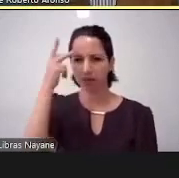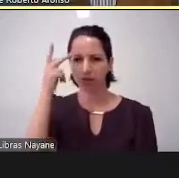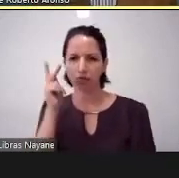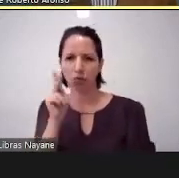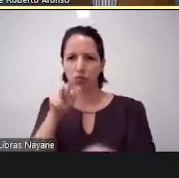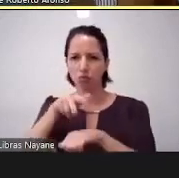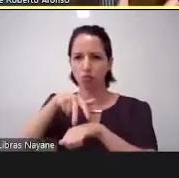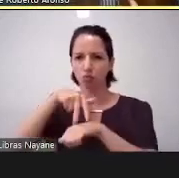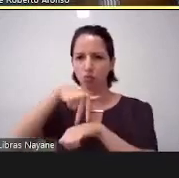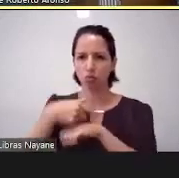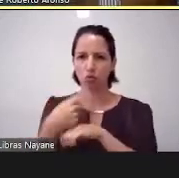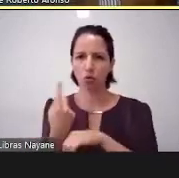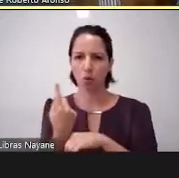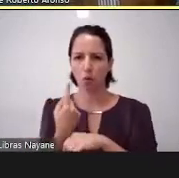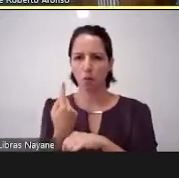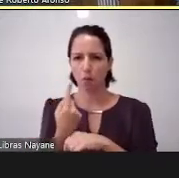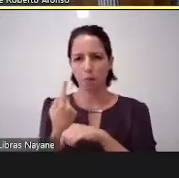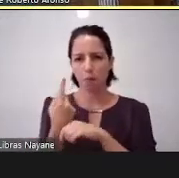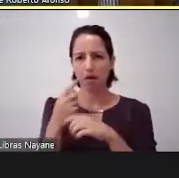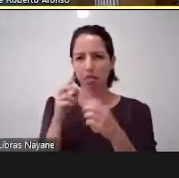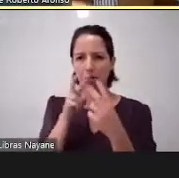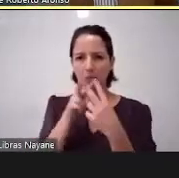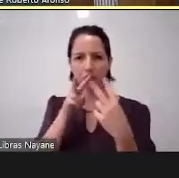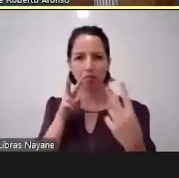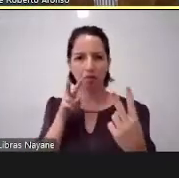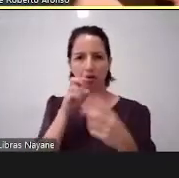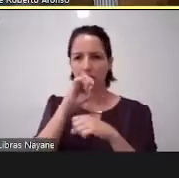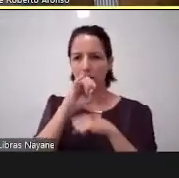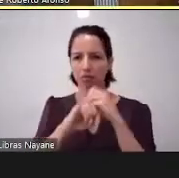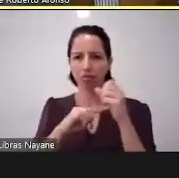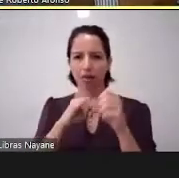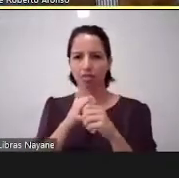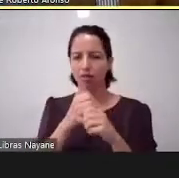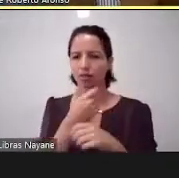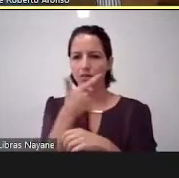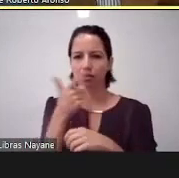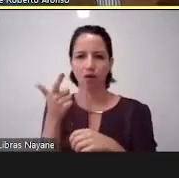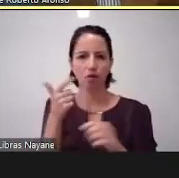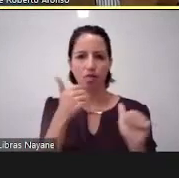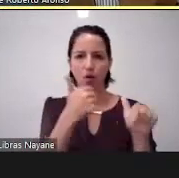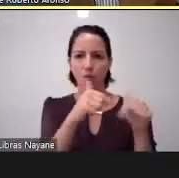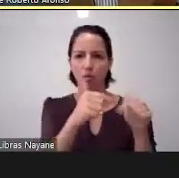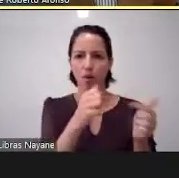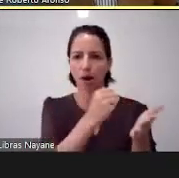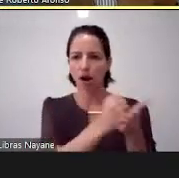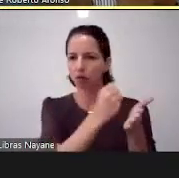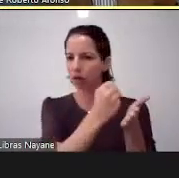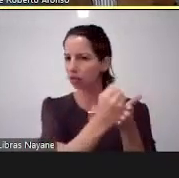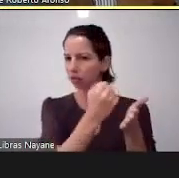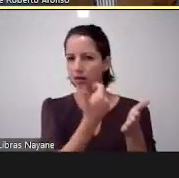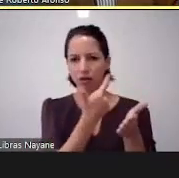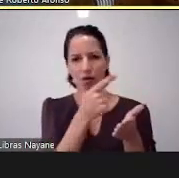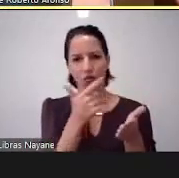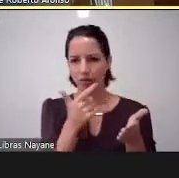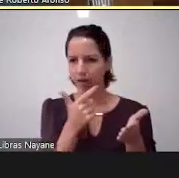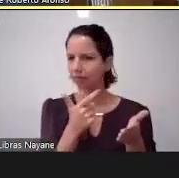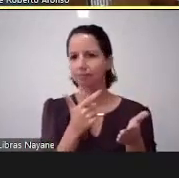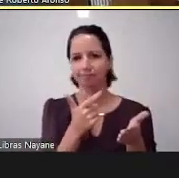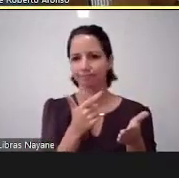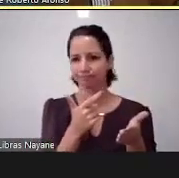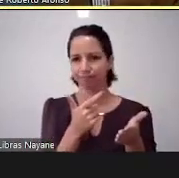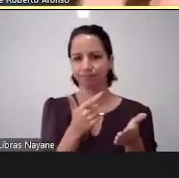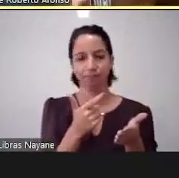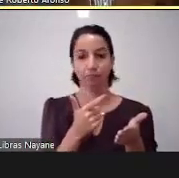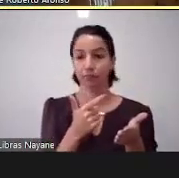This digital nomad represents this. There is no formal job with